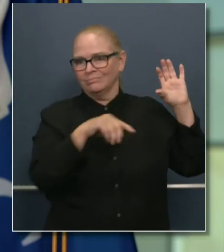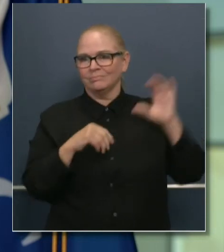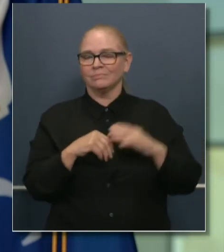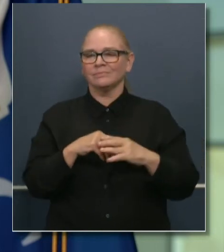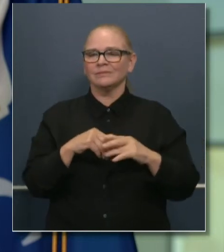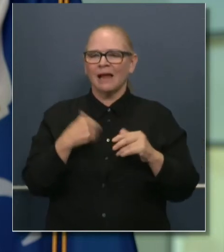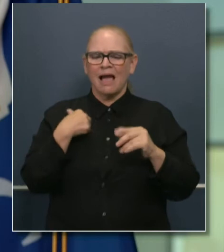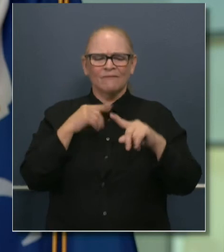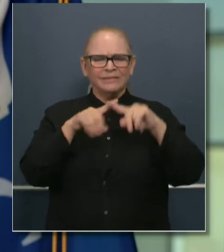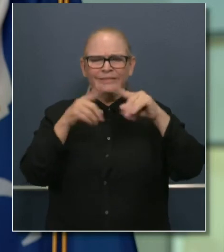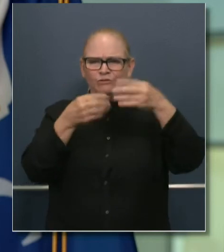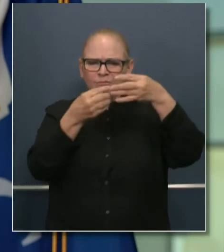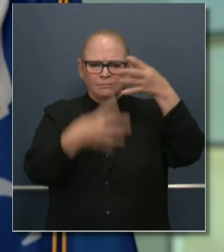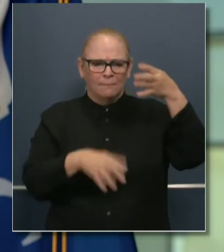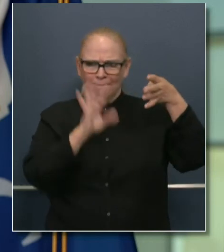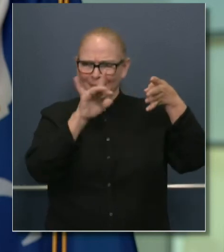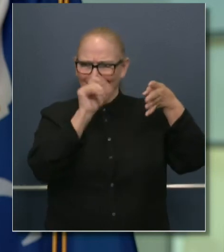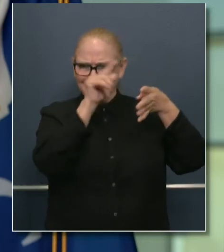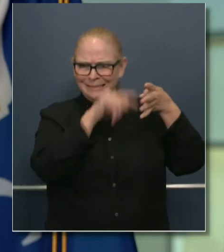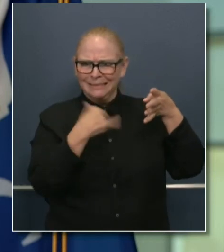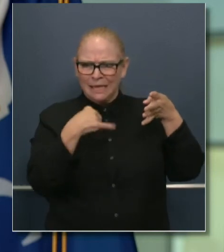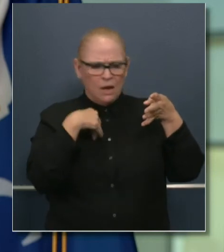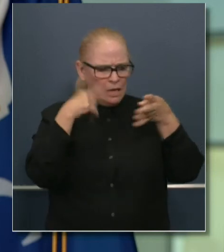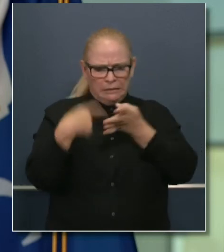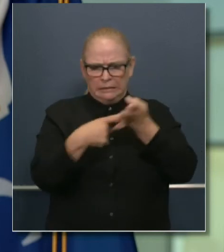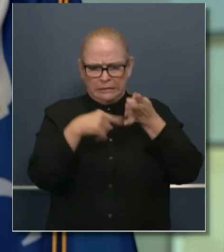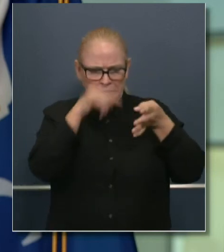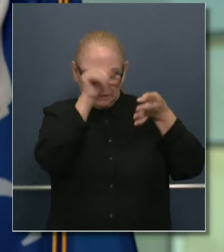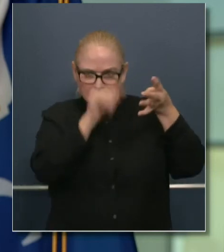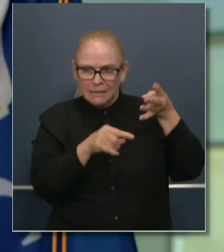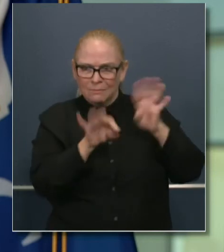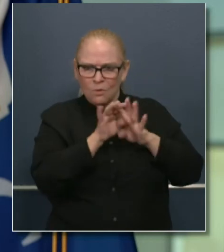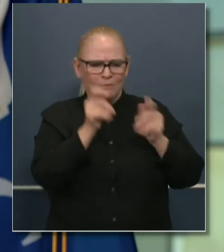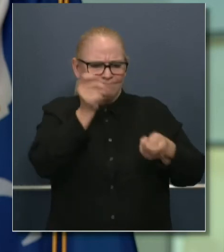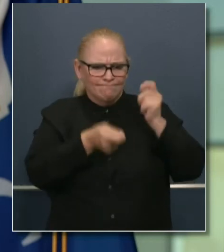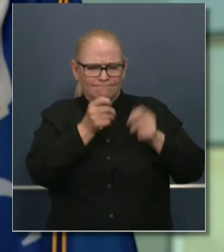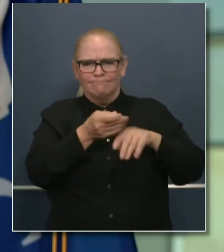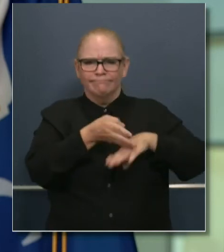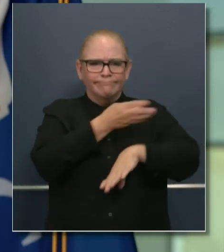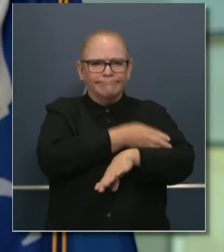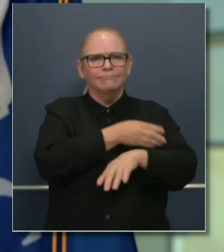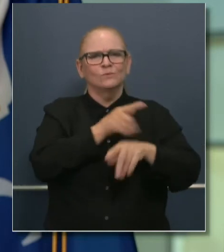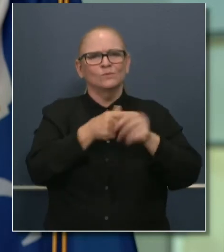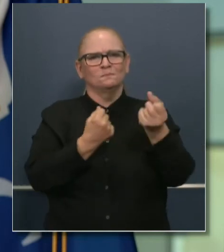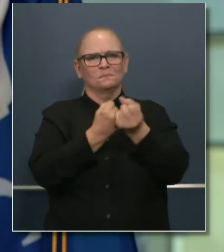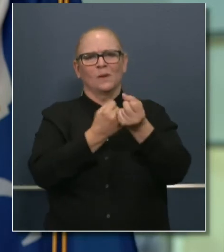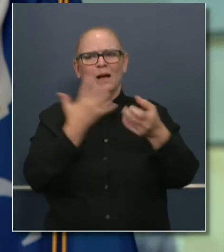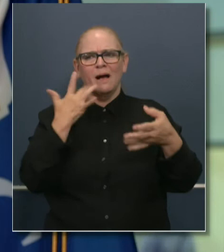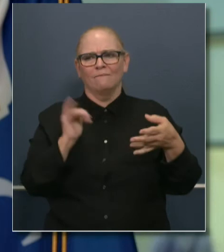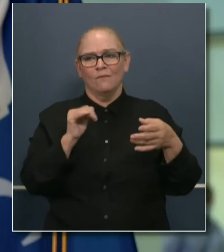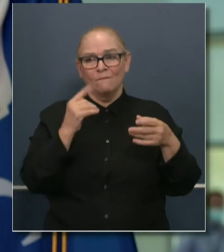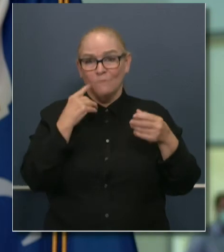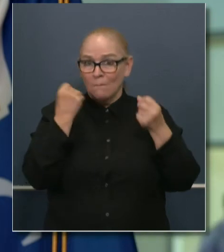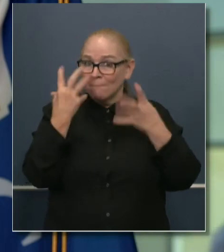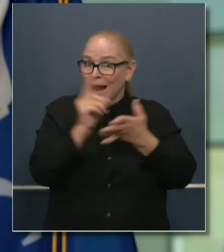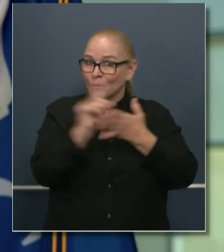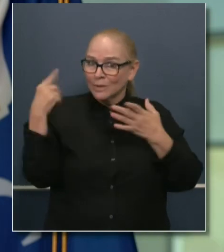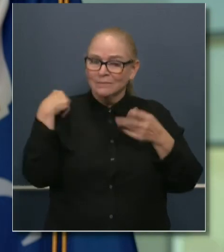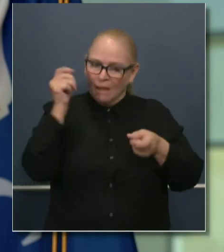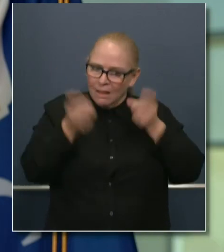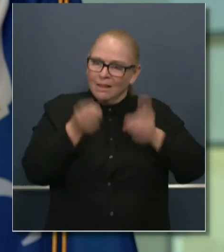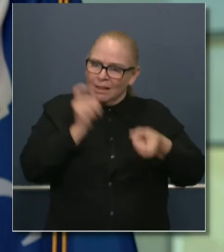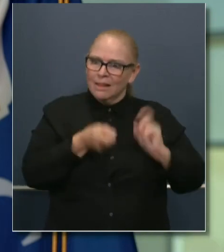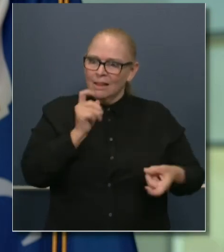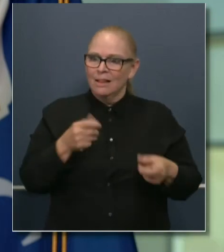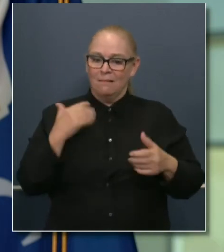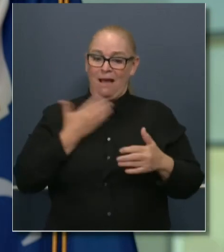these specific bills, and we are working, have been for a number of weeks, my team and